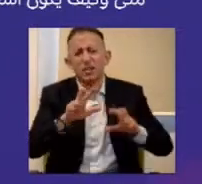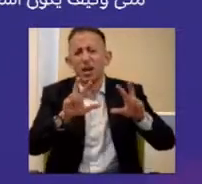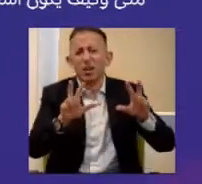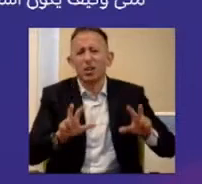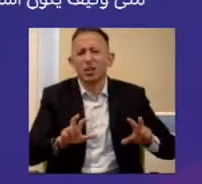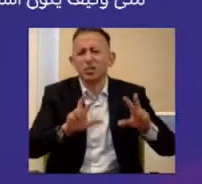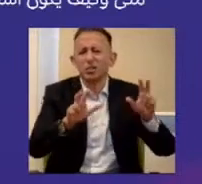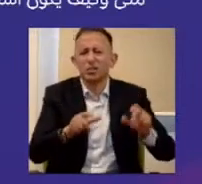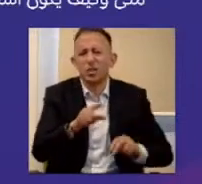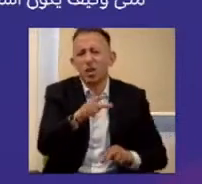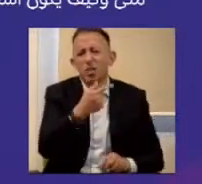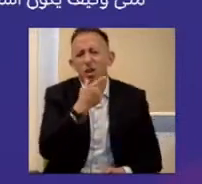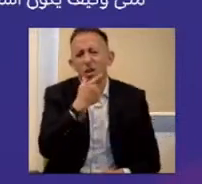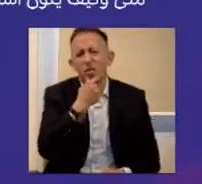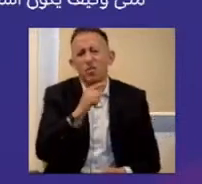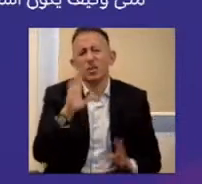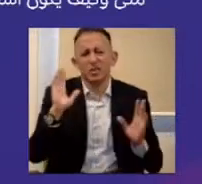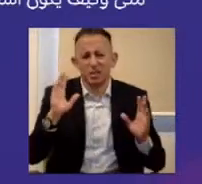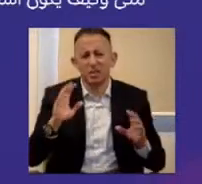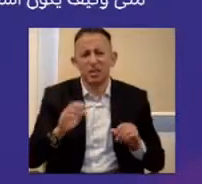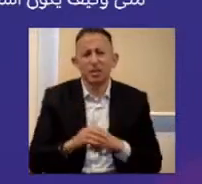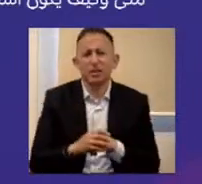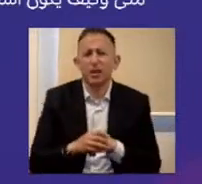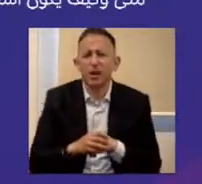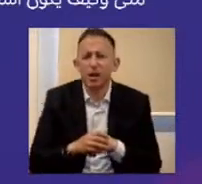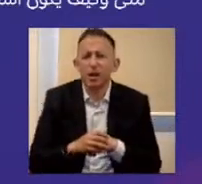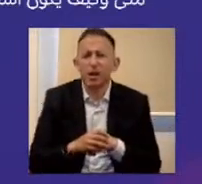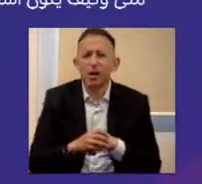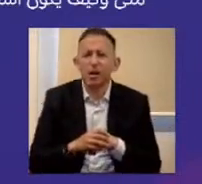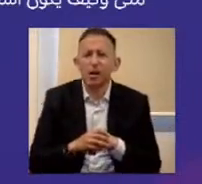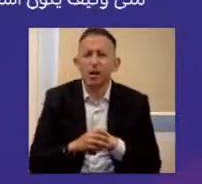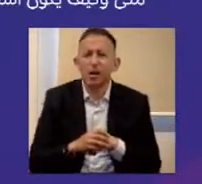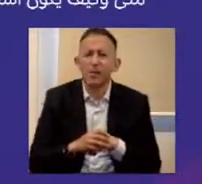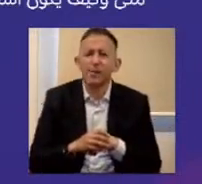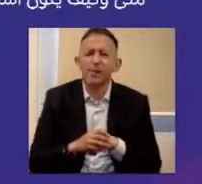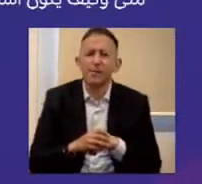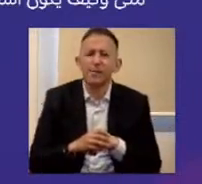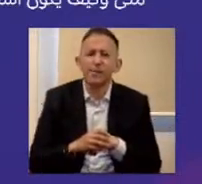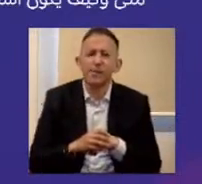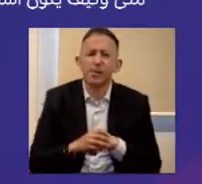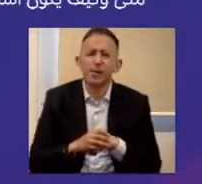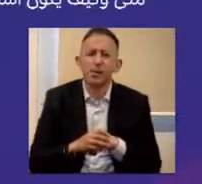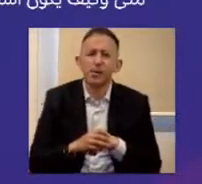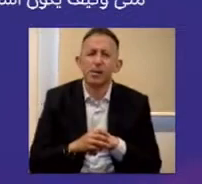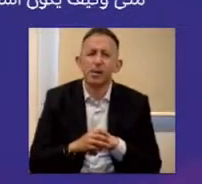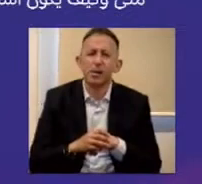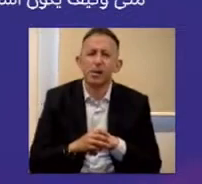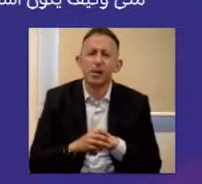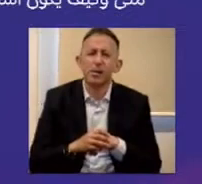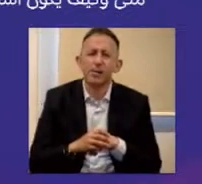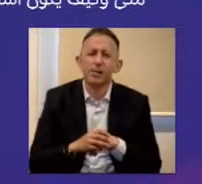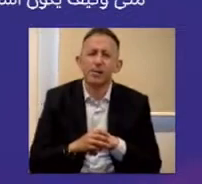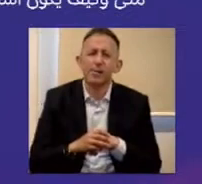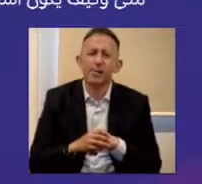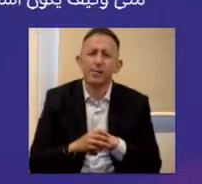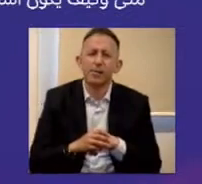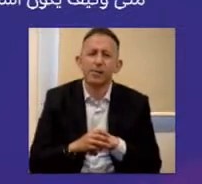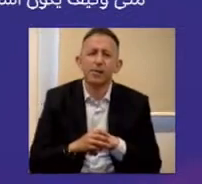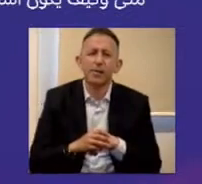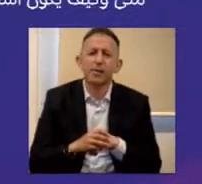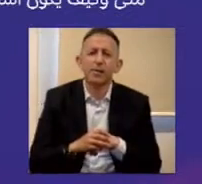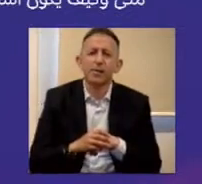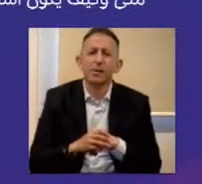kind of things. You type on your smartphone, I came here too, and it says to help, for example. So large language model is exactly